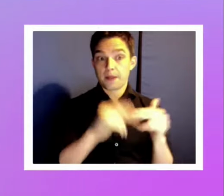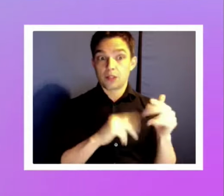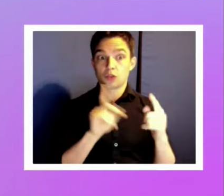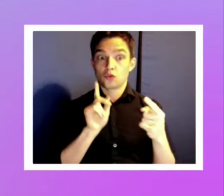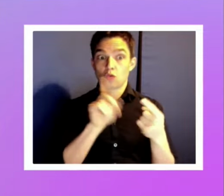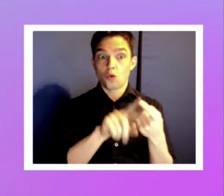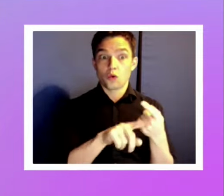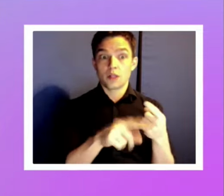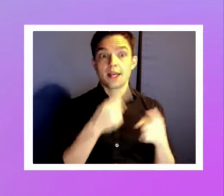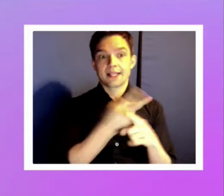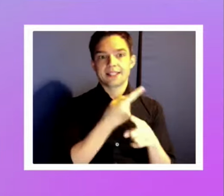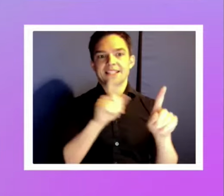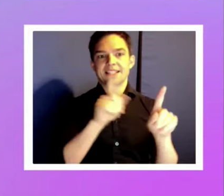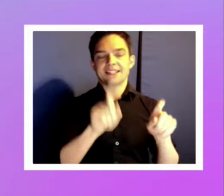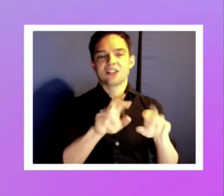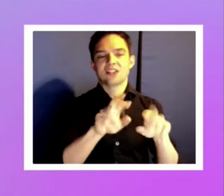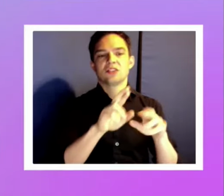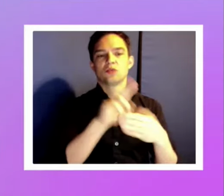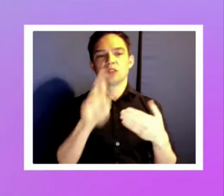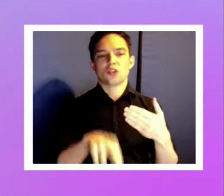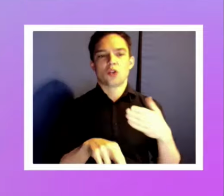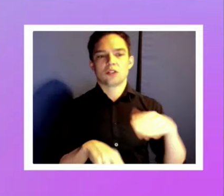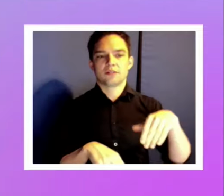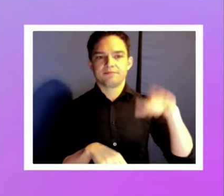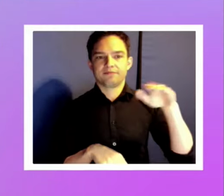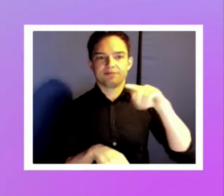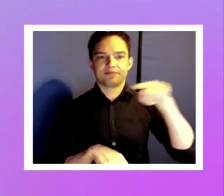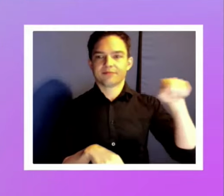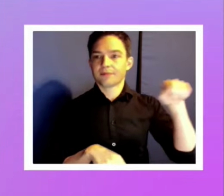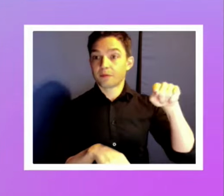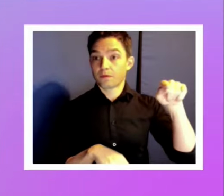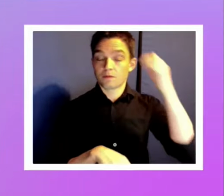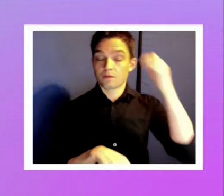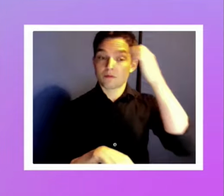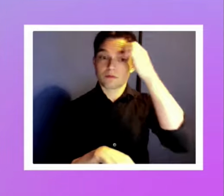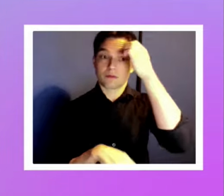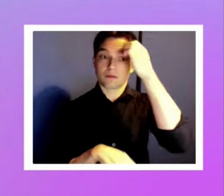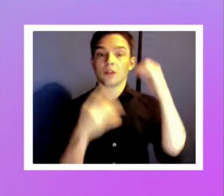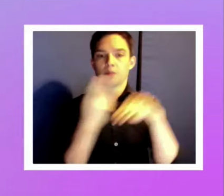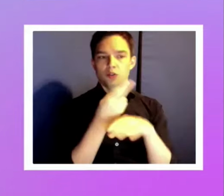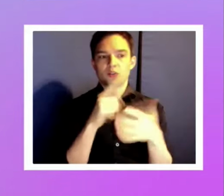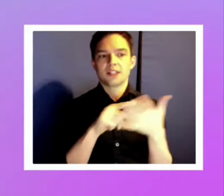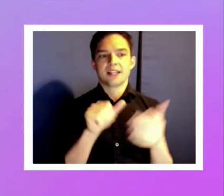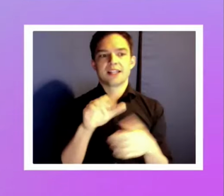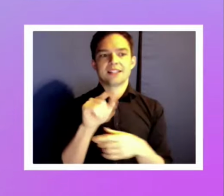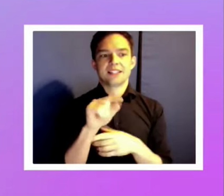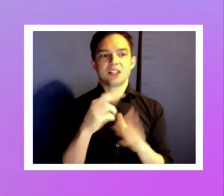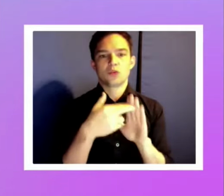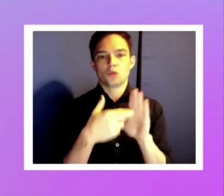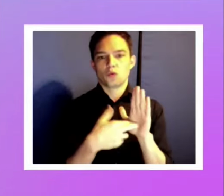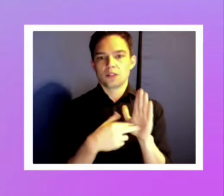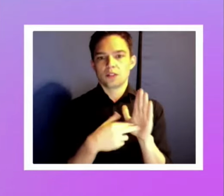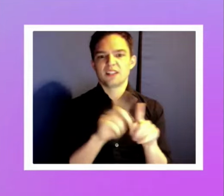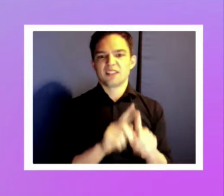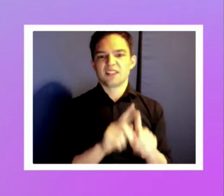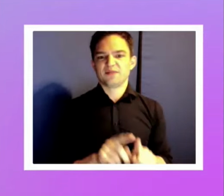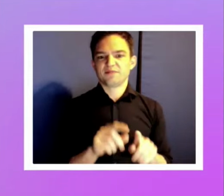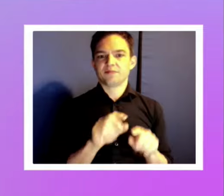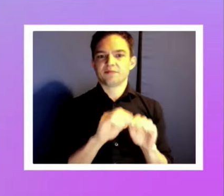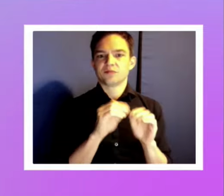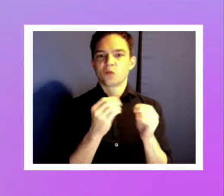consistent test results. So if we have, by using these ACT rules, different organizations